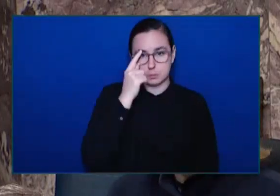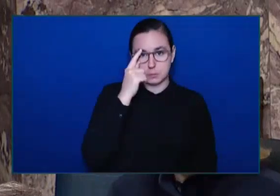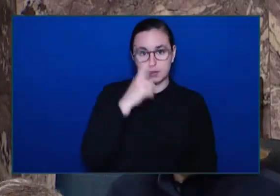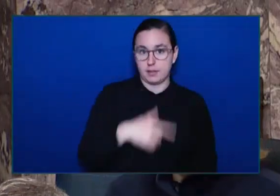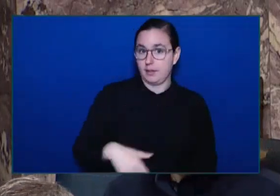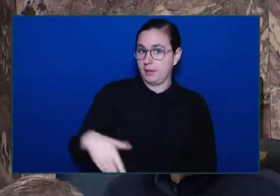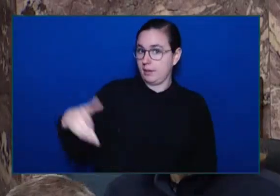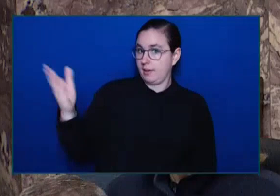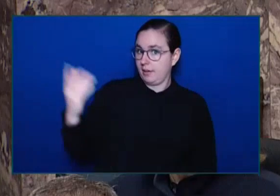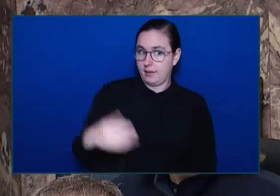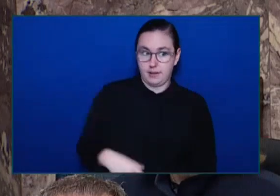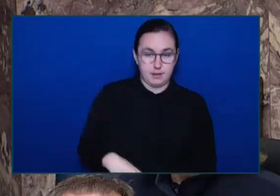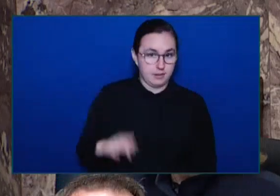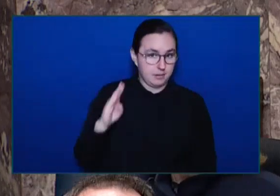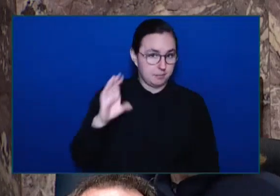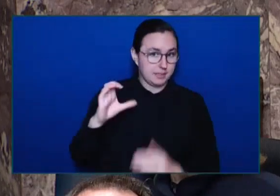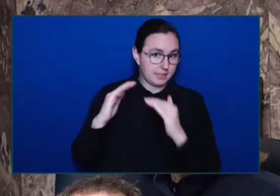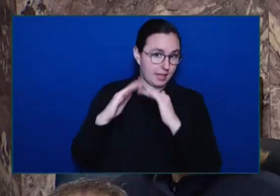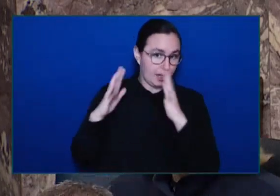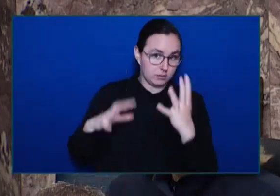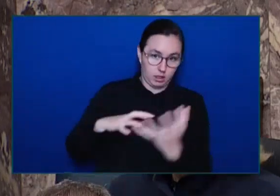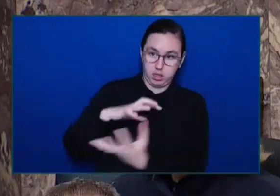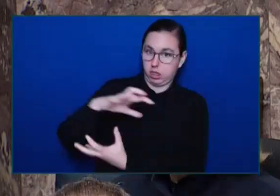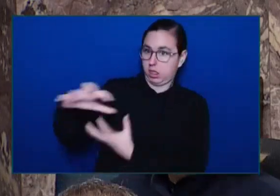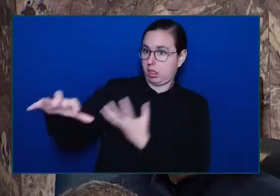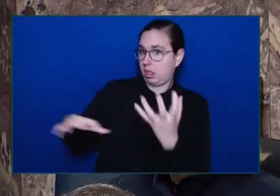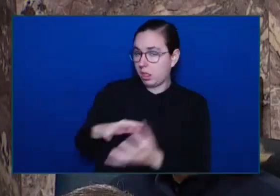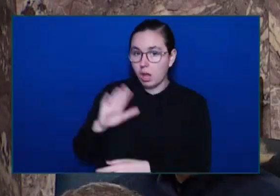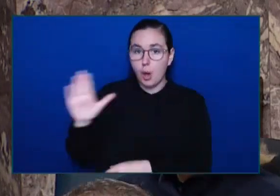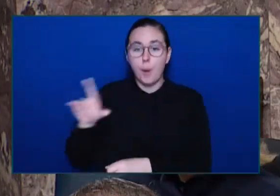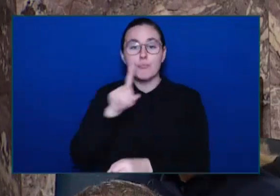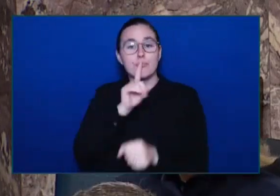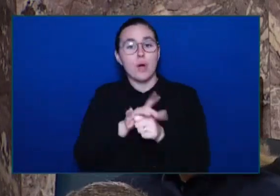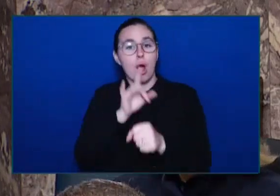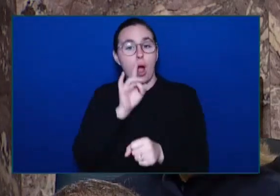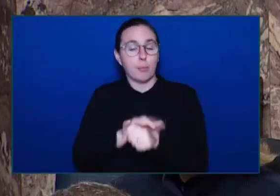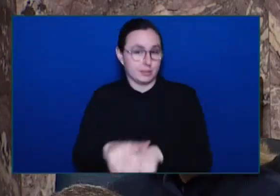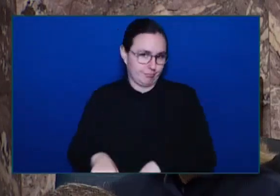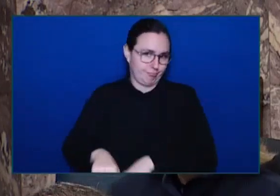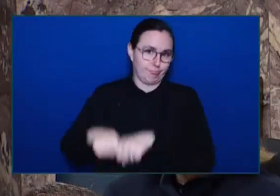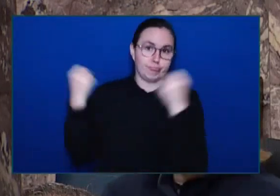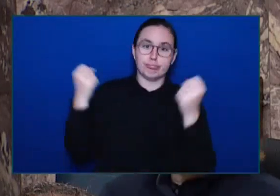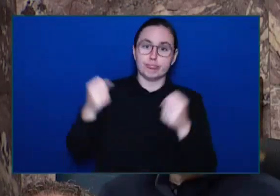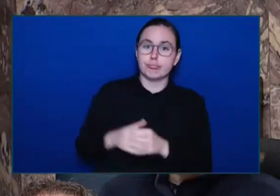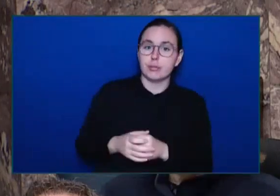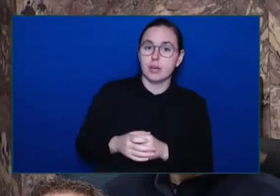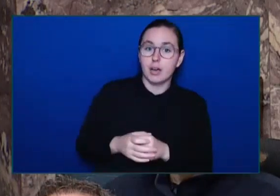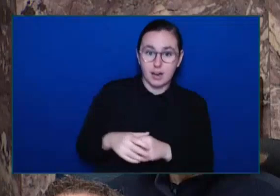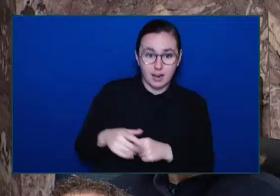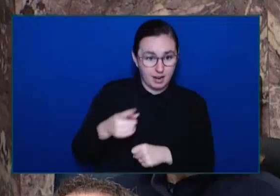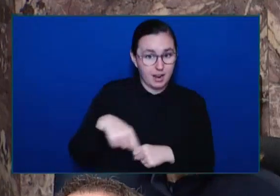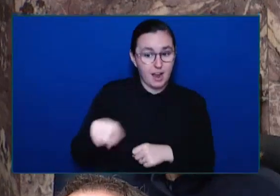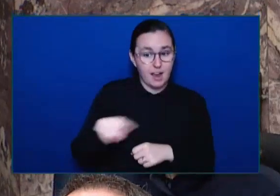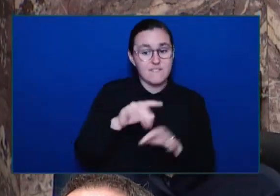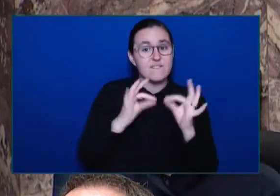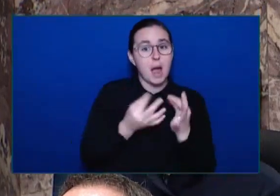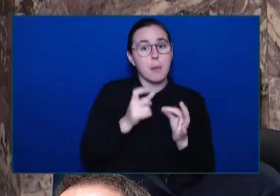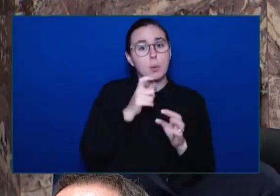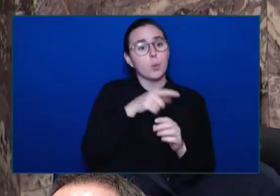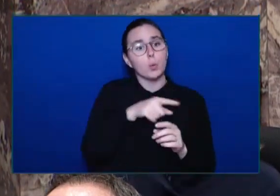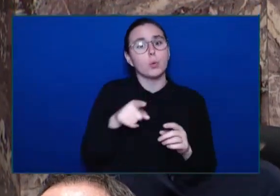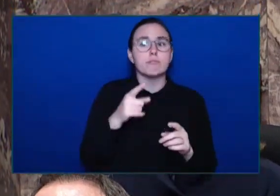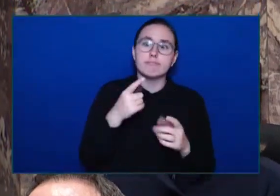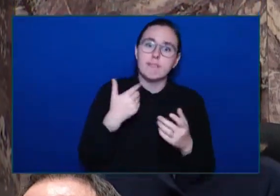another broken promise by this Premier to families with neurodiverse children. There is no other way we can look at that answer.